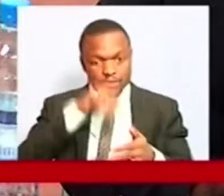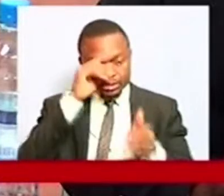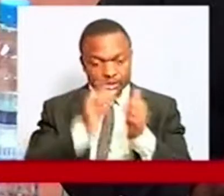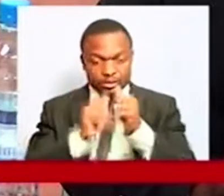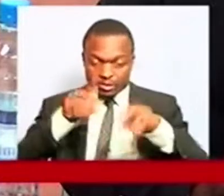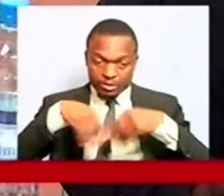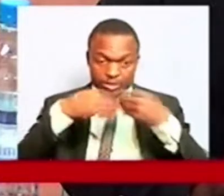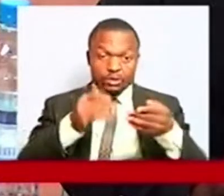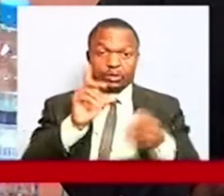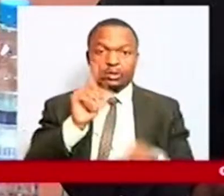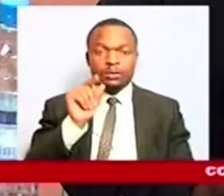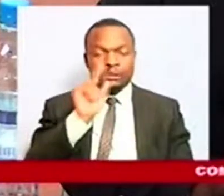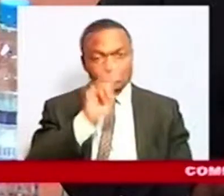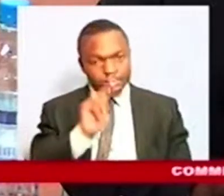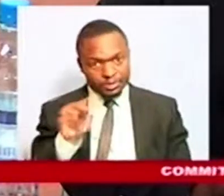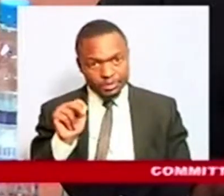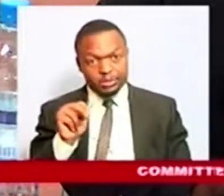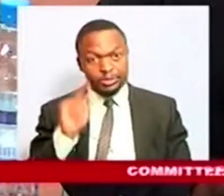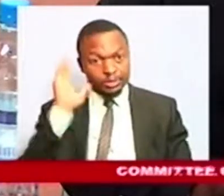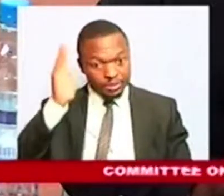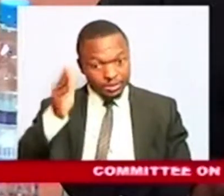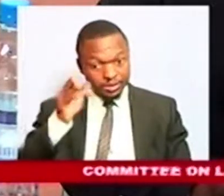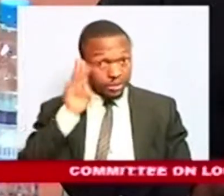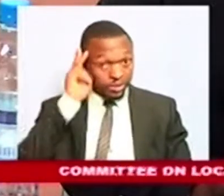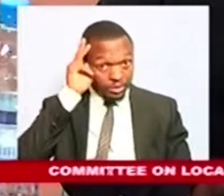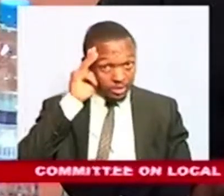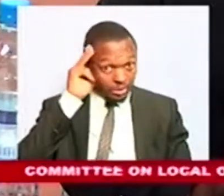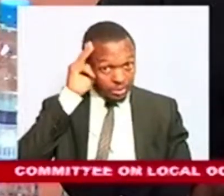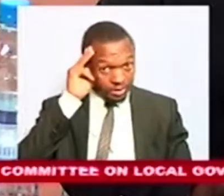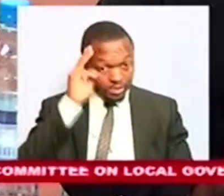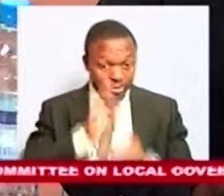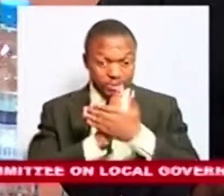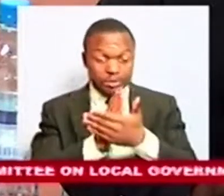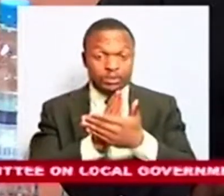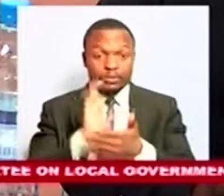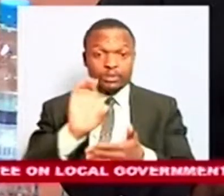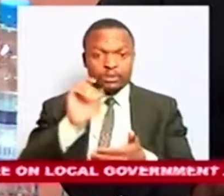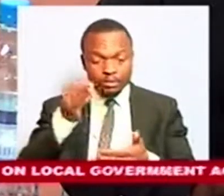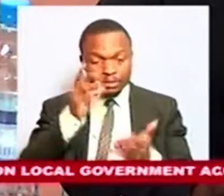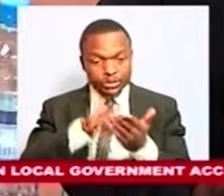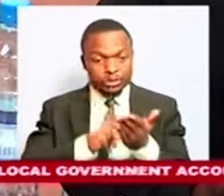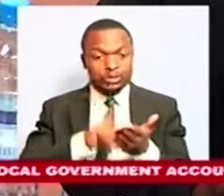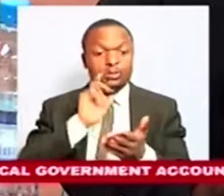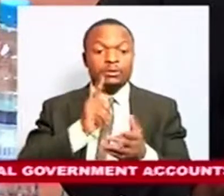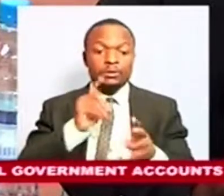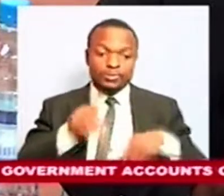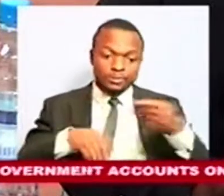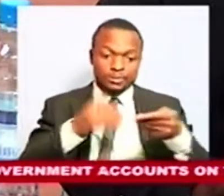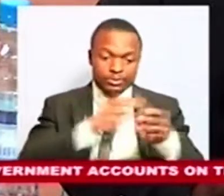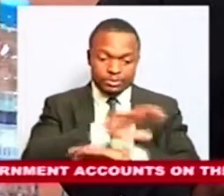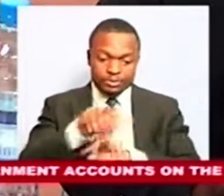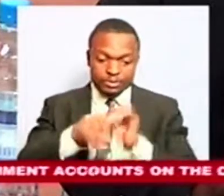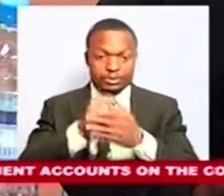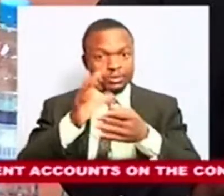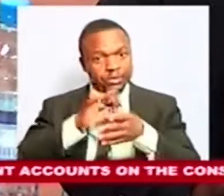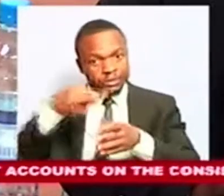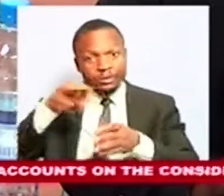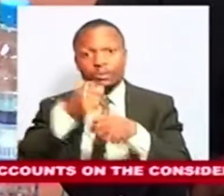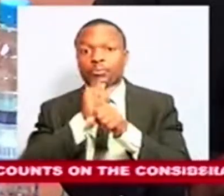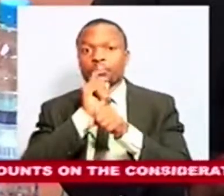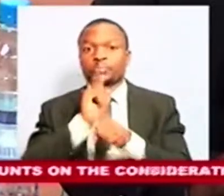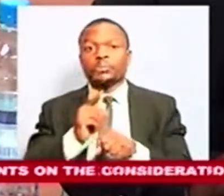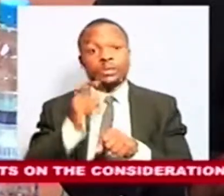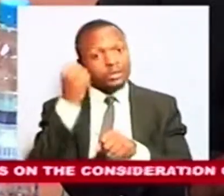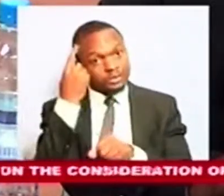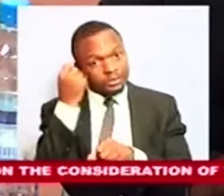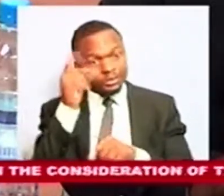in 2022. Further, the ministry guided that CDF guidelines had to be rolled out to all stakeholders to ensure the